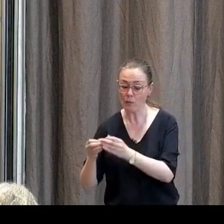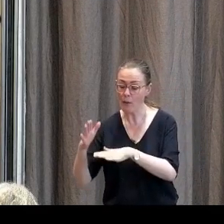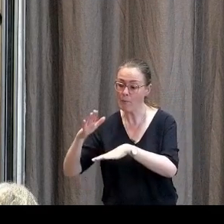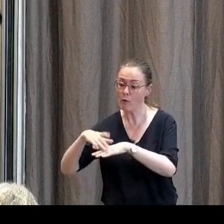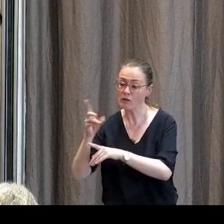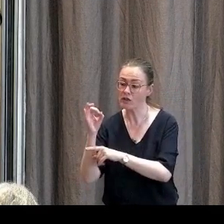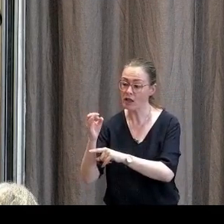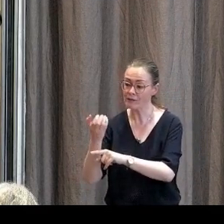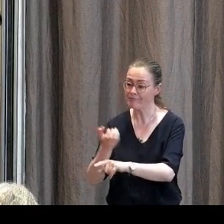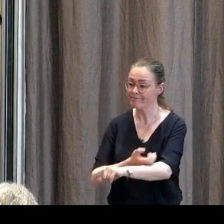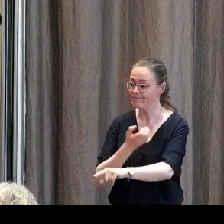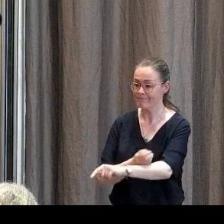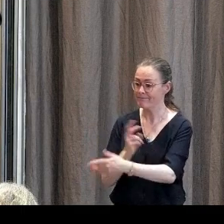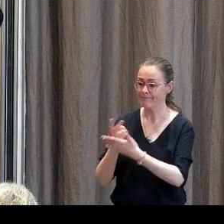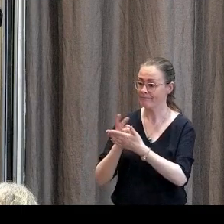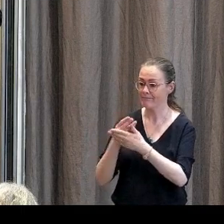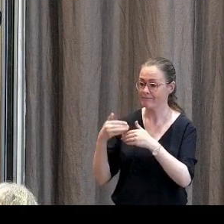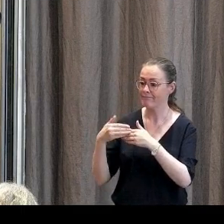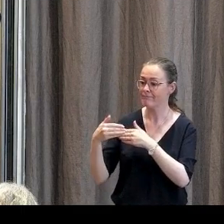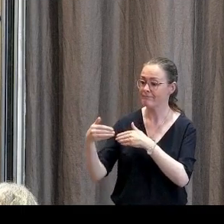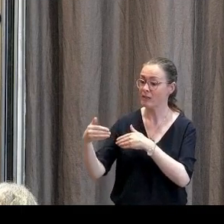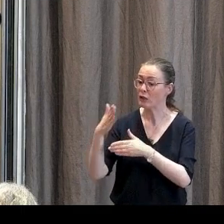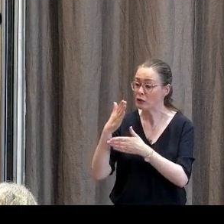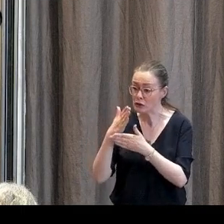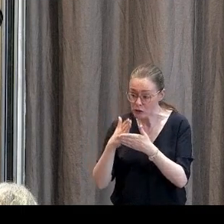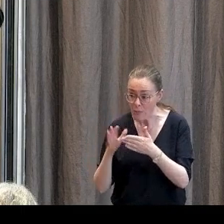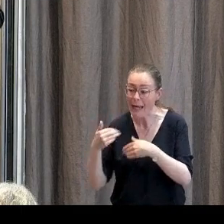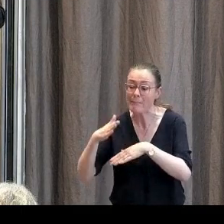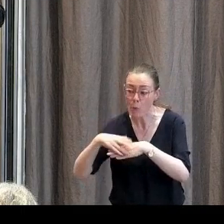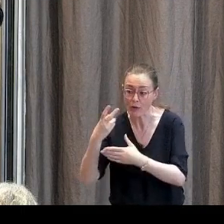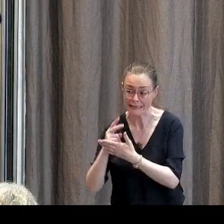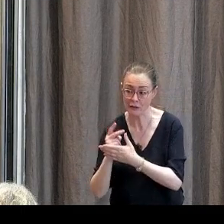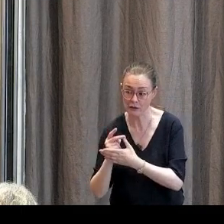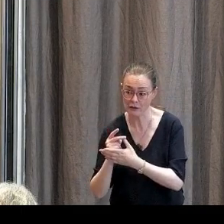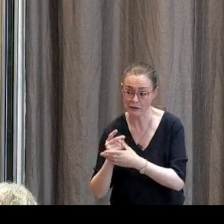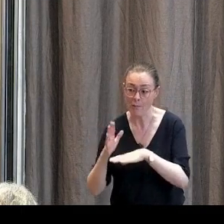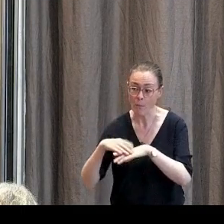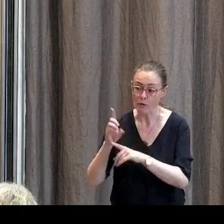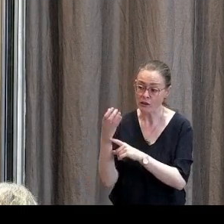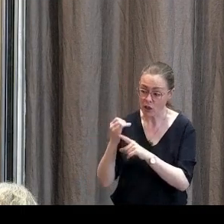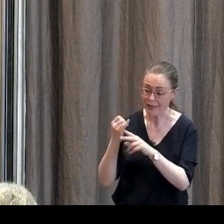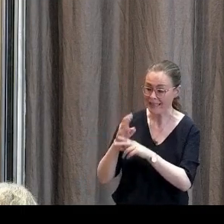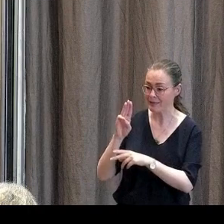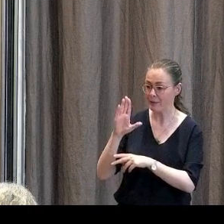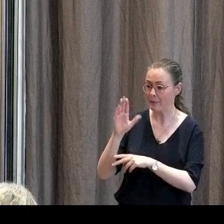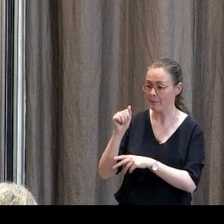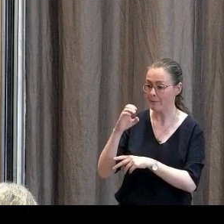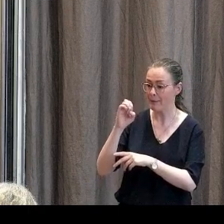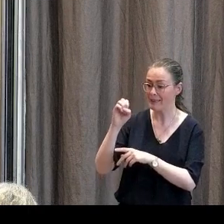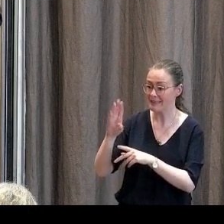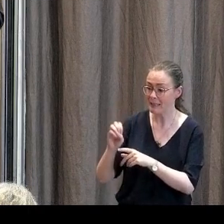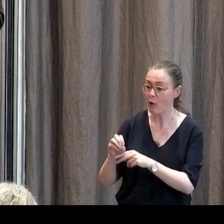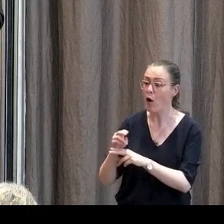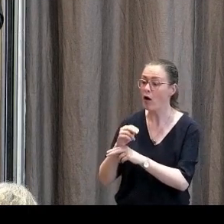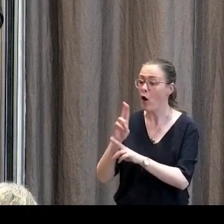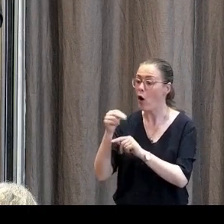those dogs continuing having seizures. Some of them even had more seizures. In fact, most of the dogs in the placebo group were unblinded. That